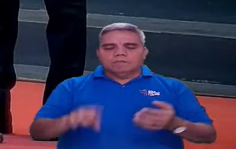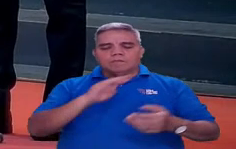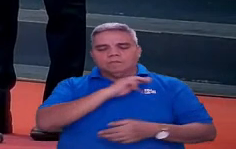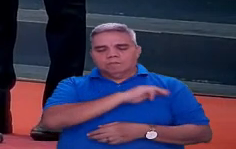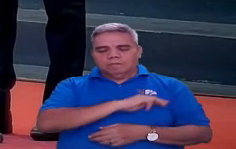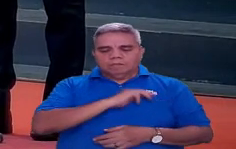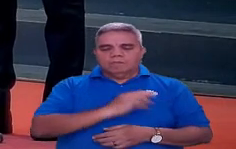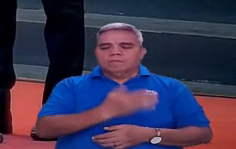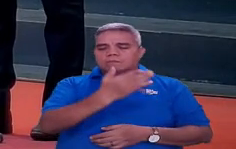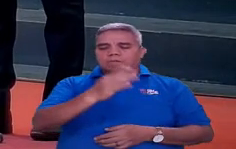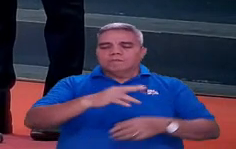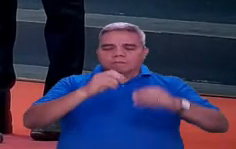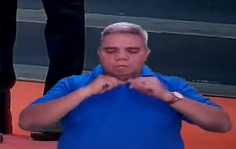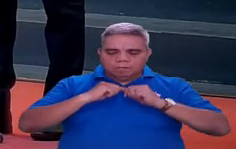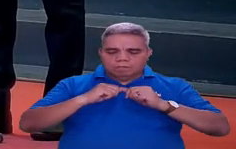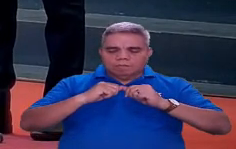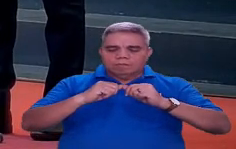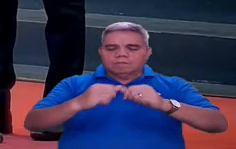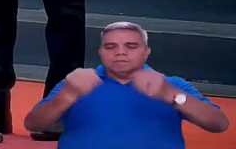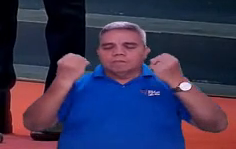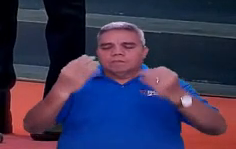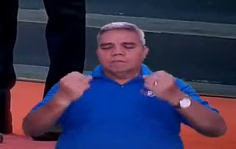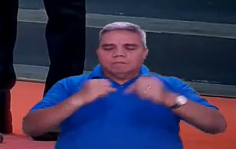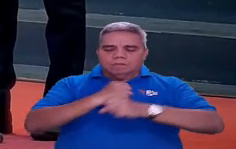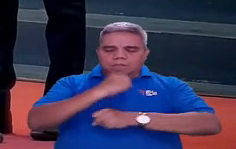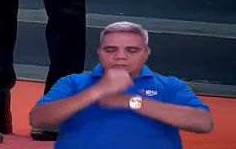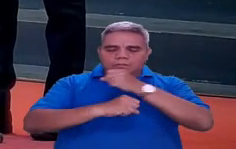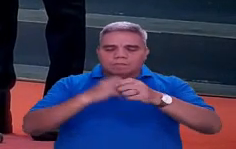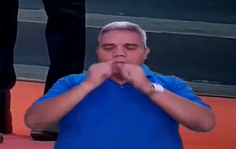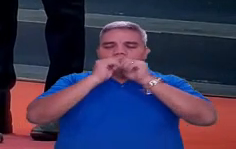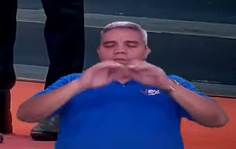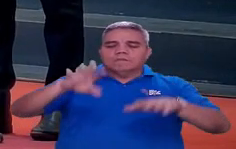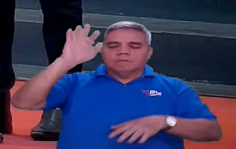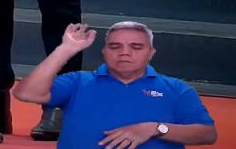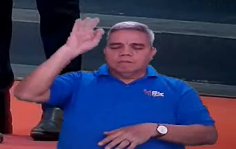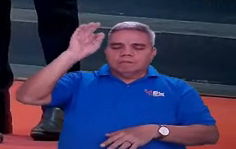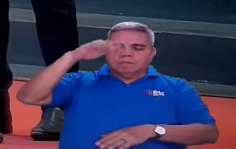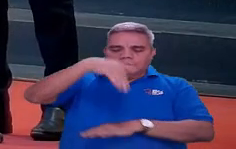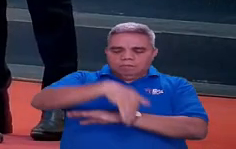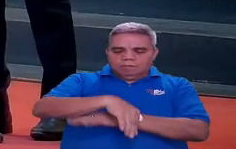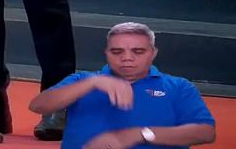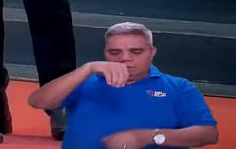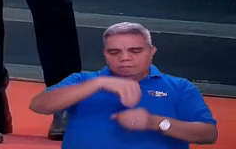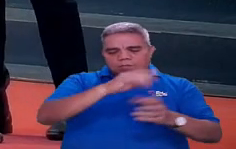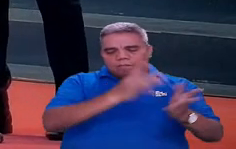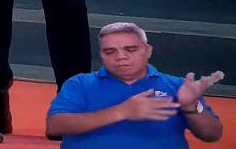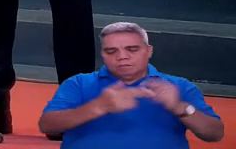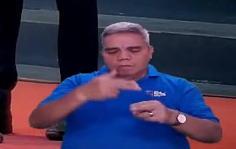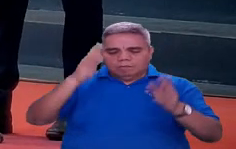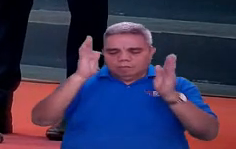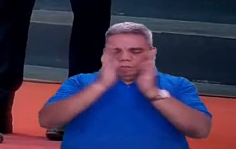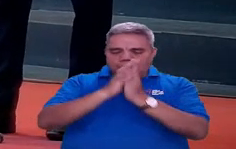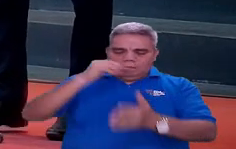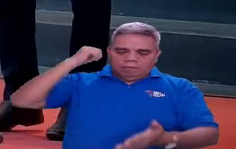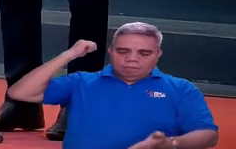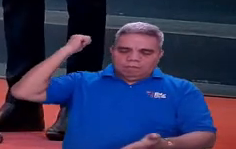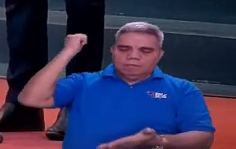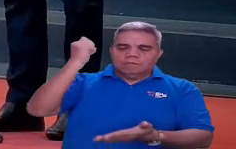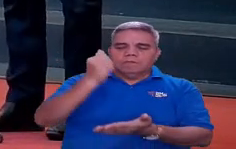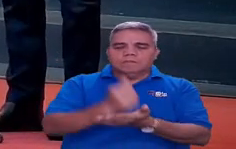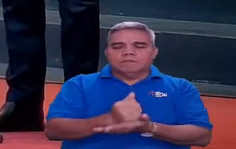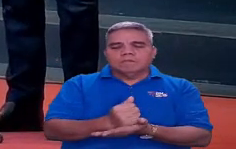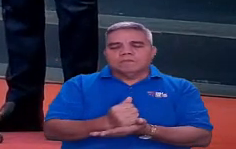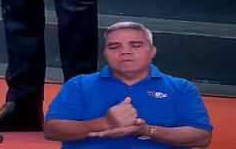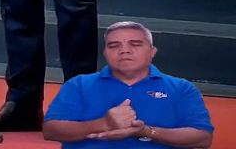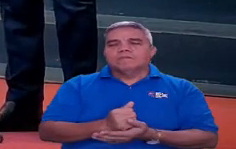mission ay ito po ay magpatuloy na lumago, O Diyos. Amen. Bless the speakers tonight. All these things I pray on us in Jesus Christ's most precious name